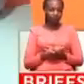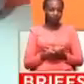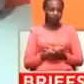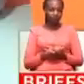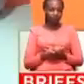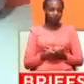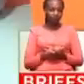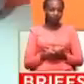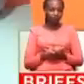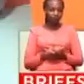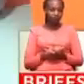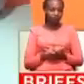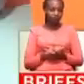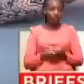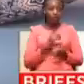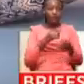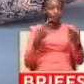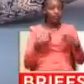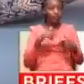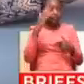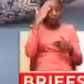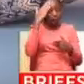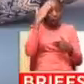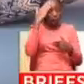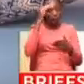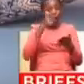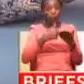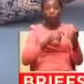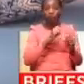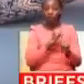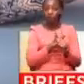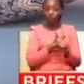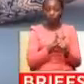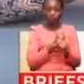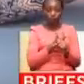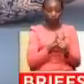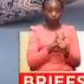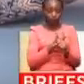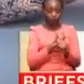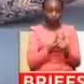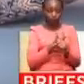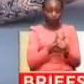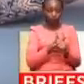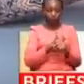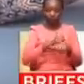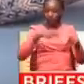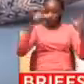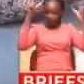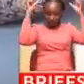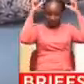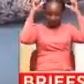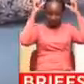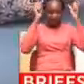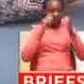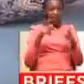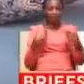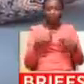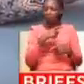extent, these guys know that what they're doing is evil, you know. So if people